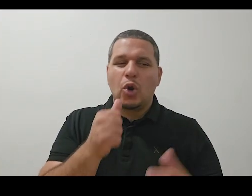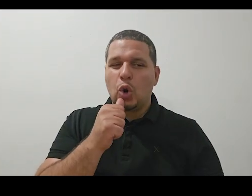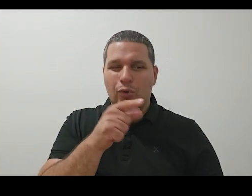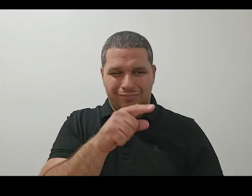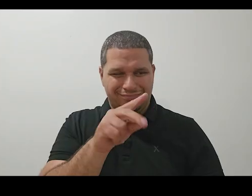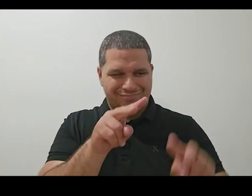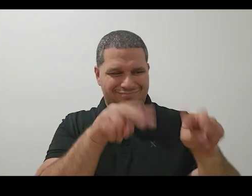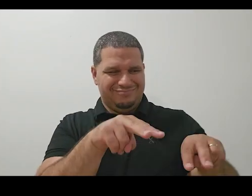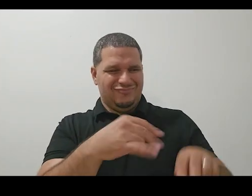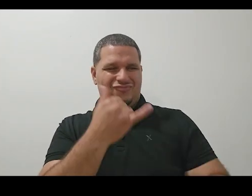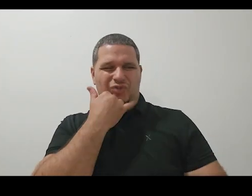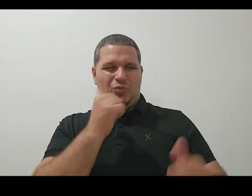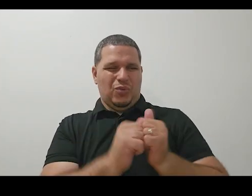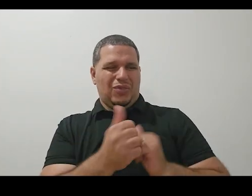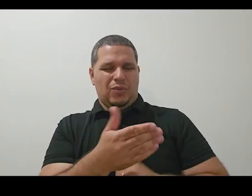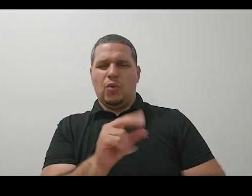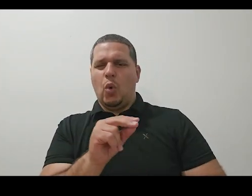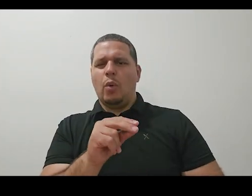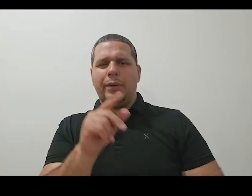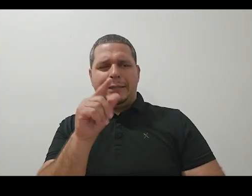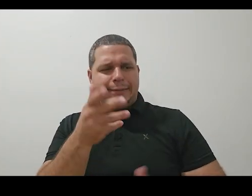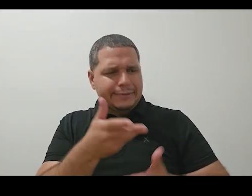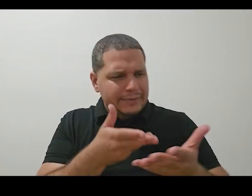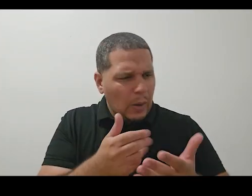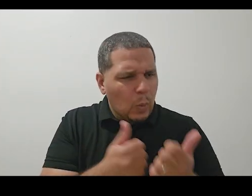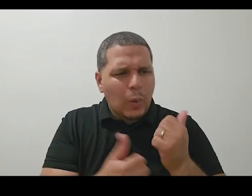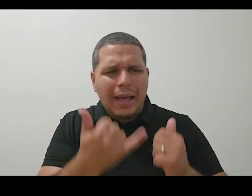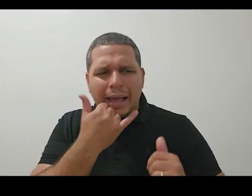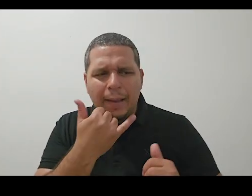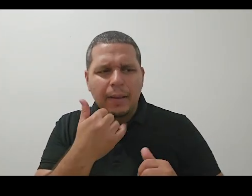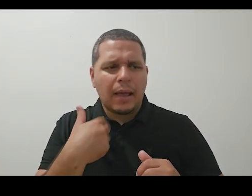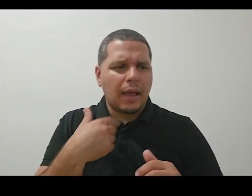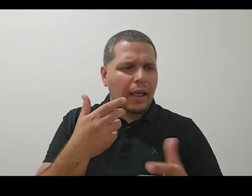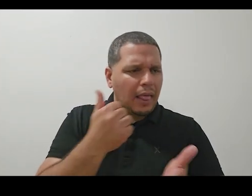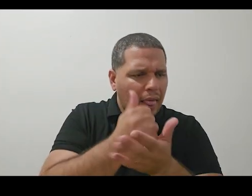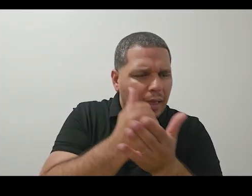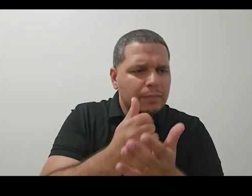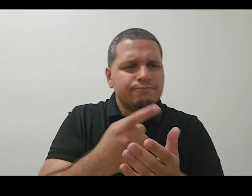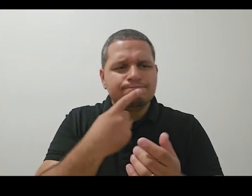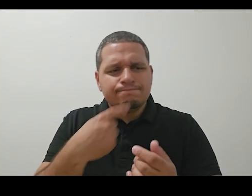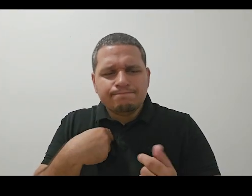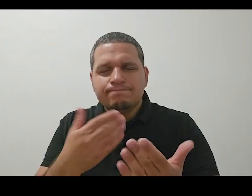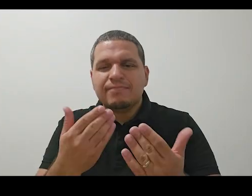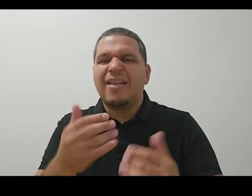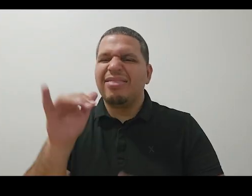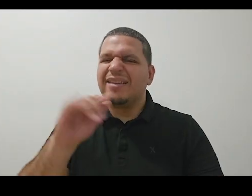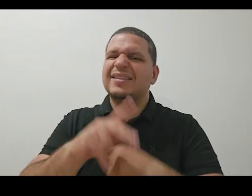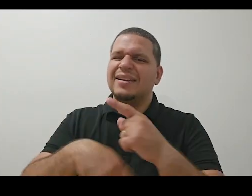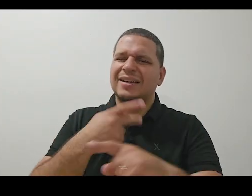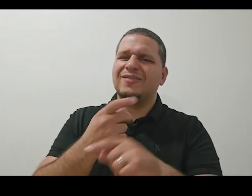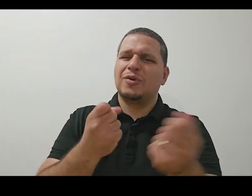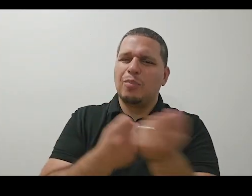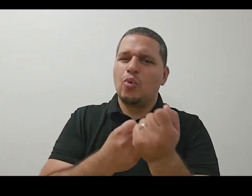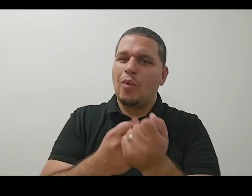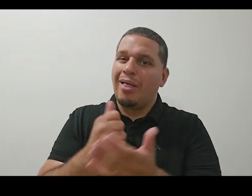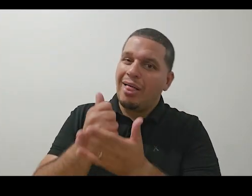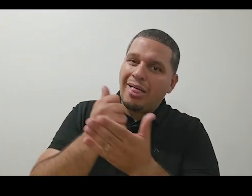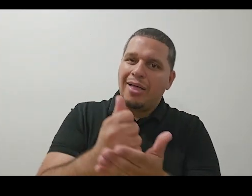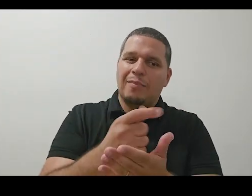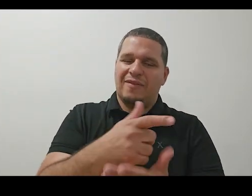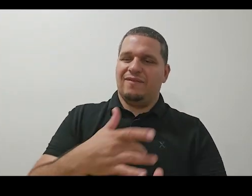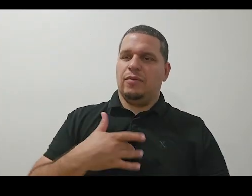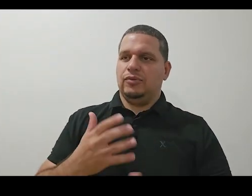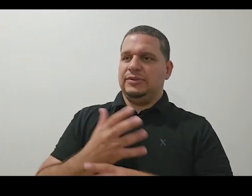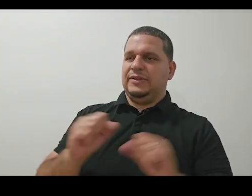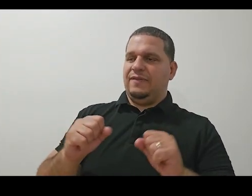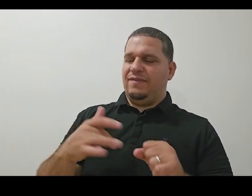don't view people at what's wrong with you, but like really what happened? Tell me what's happened to you so I can help you through this. This is the kind of support that